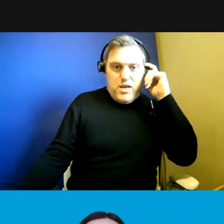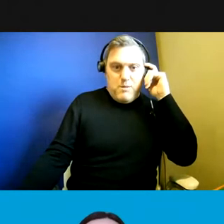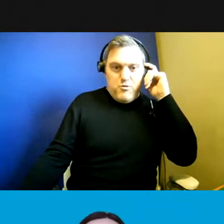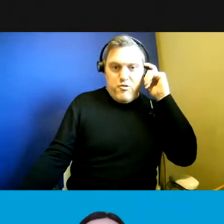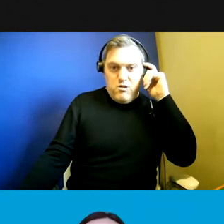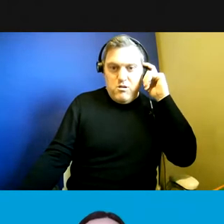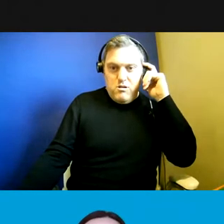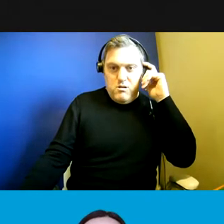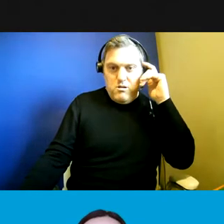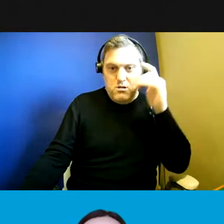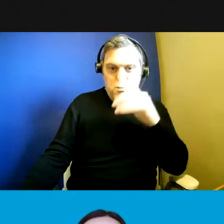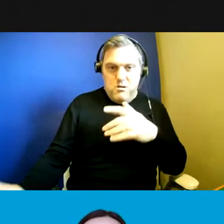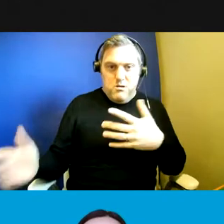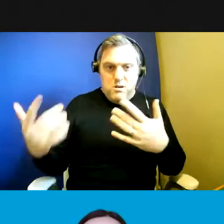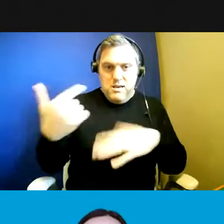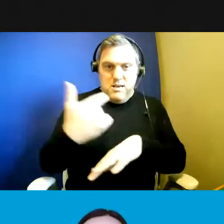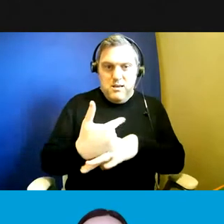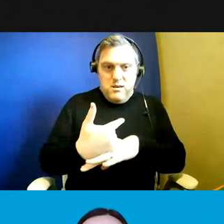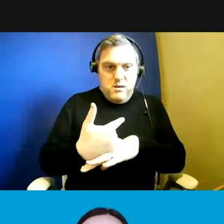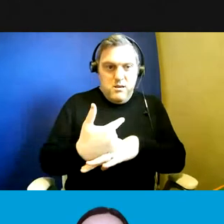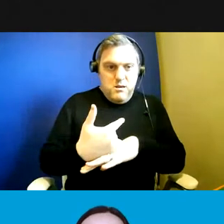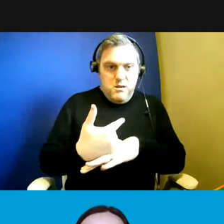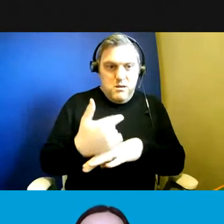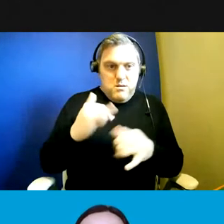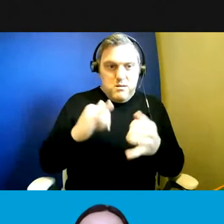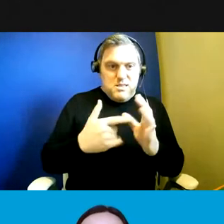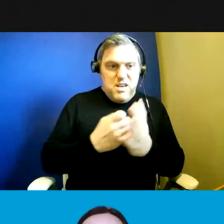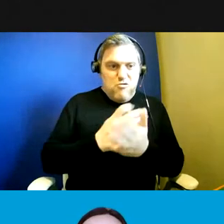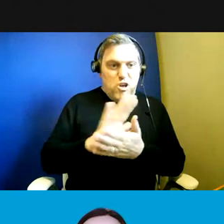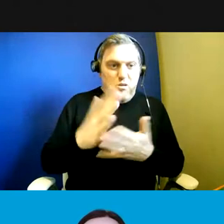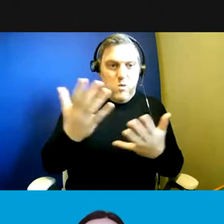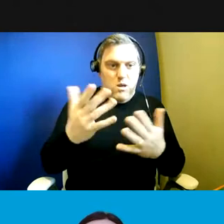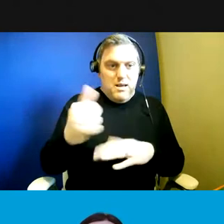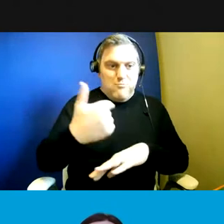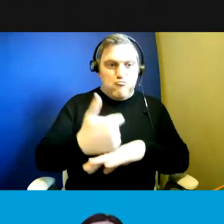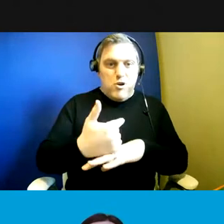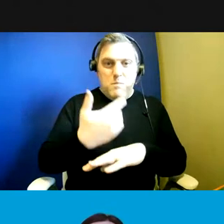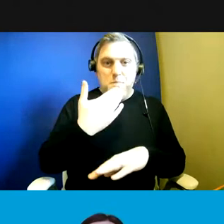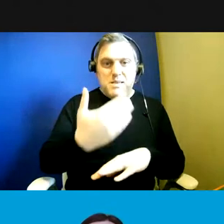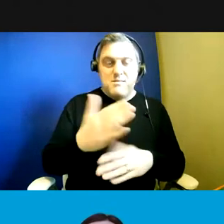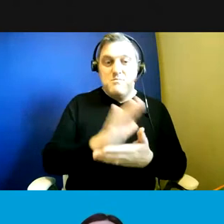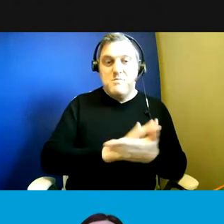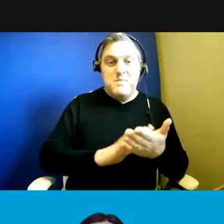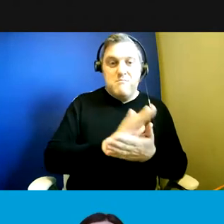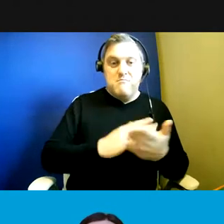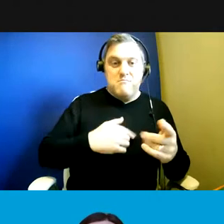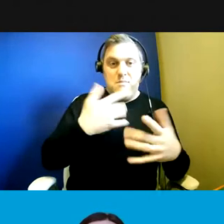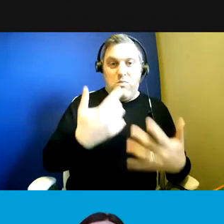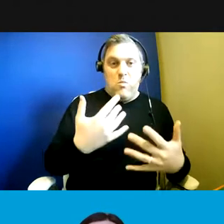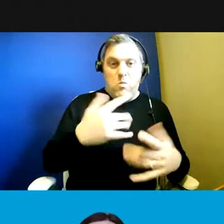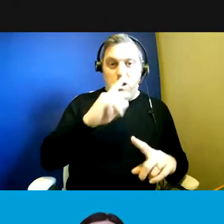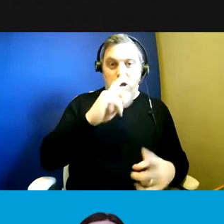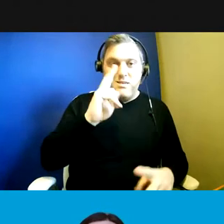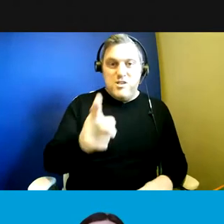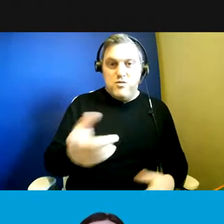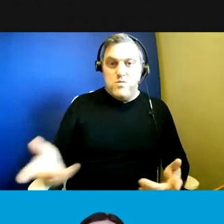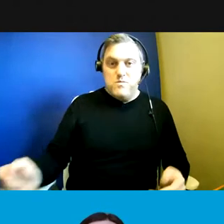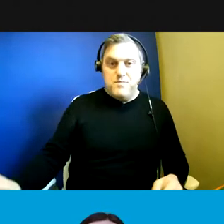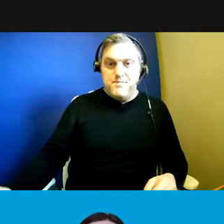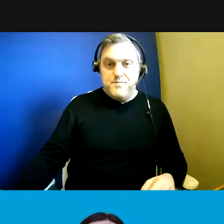Sarah, got her camera on. Sarah, would you like to put your camera on so Simon can see you